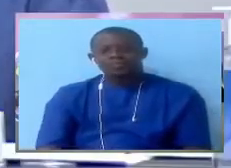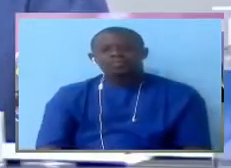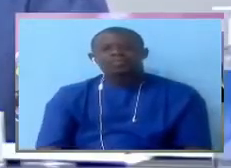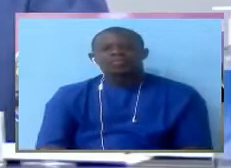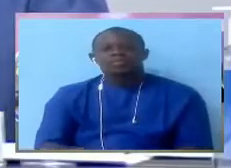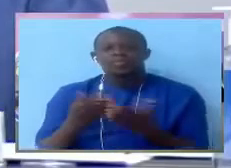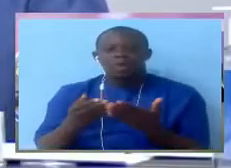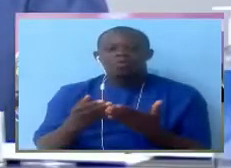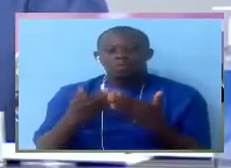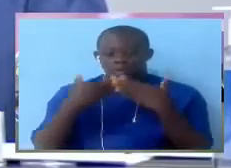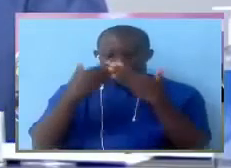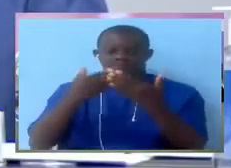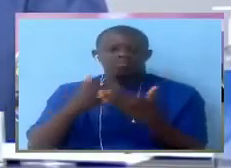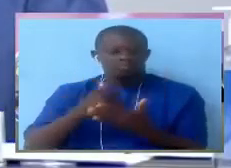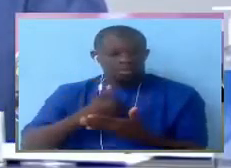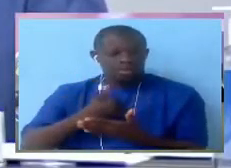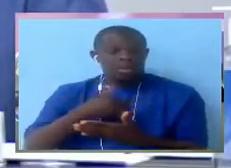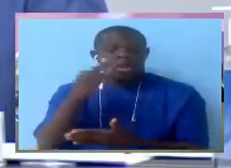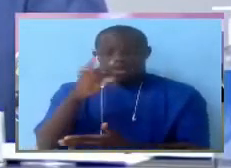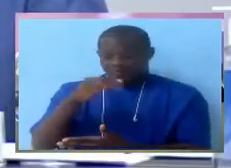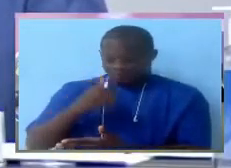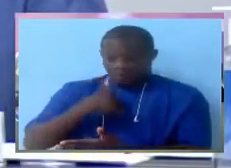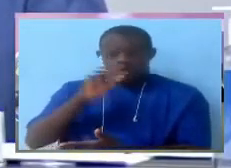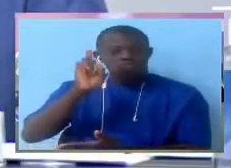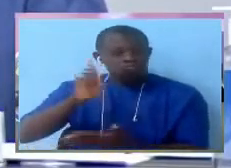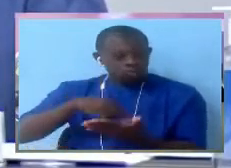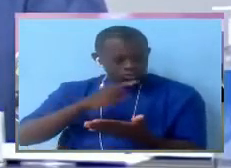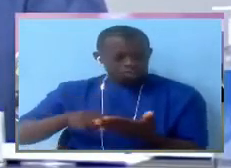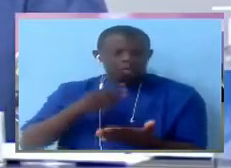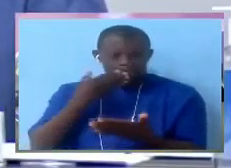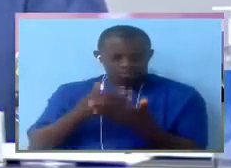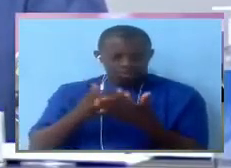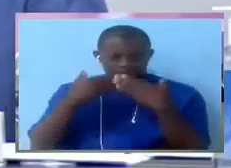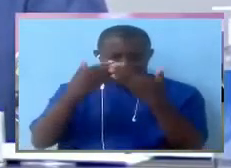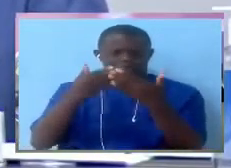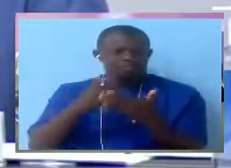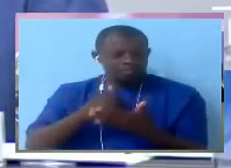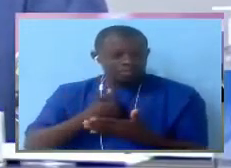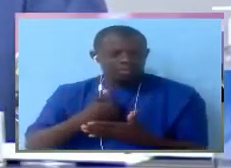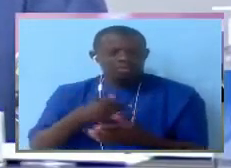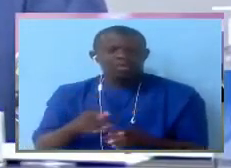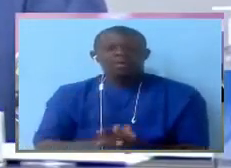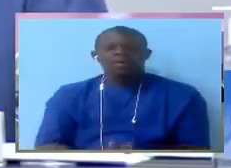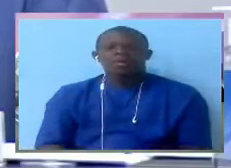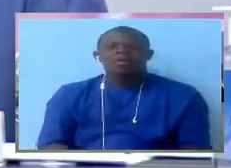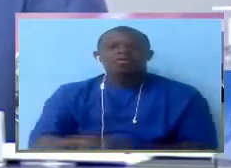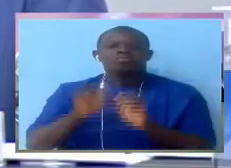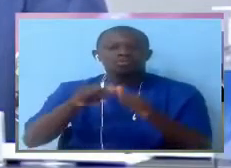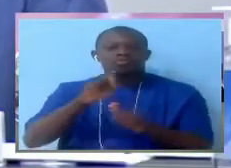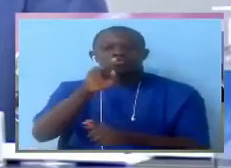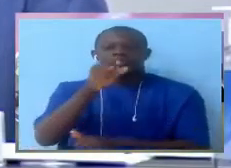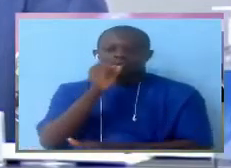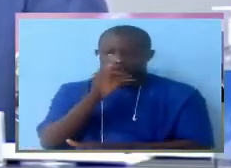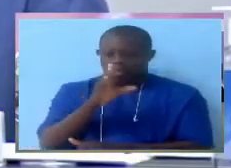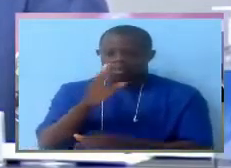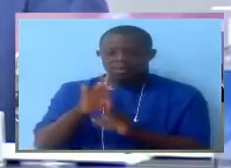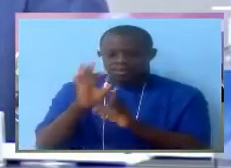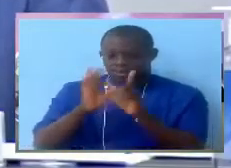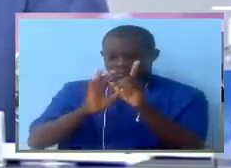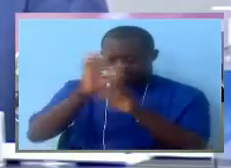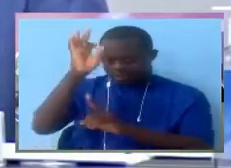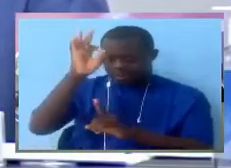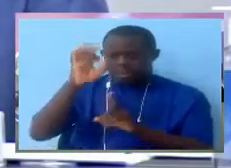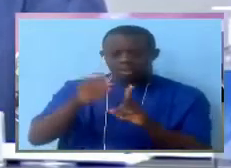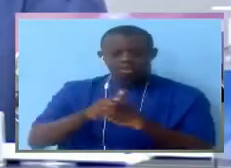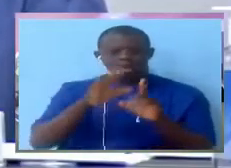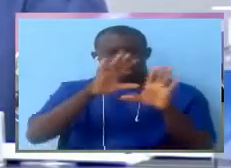Tell me whether I am wrong. Ledi wahma munaju. Would you say that the special ops unit